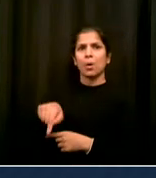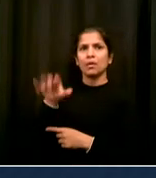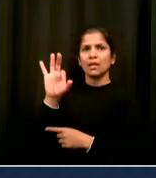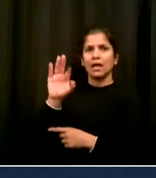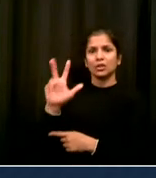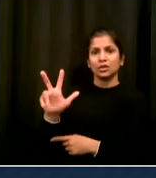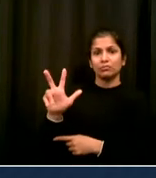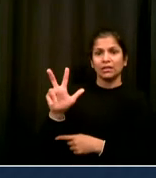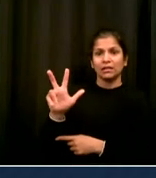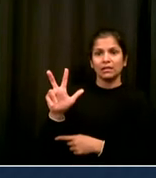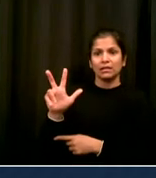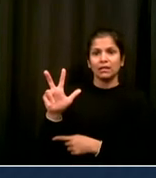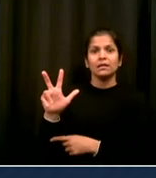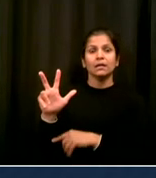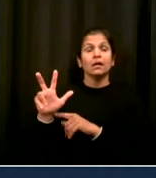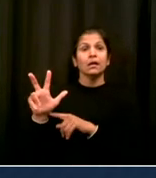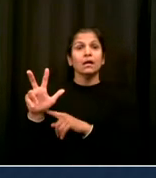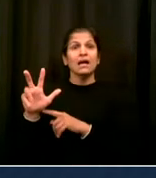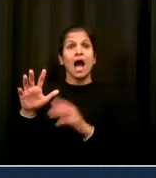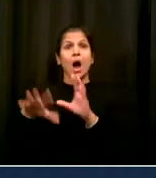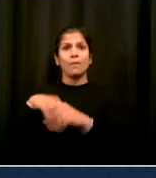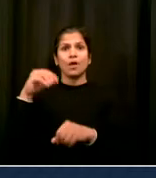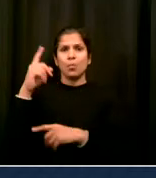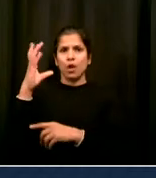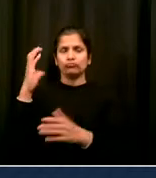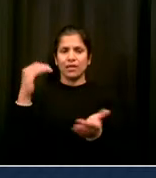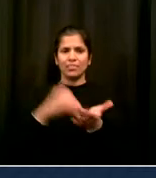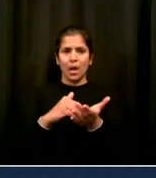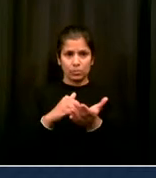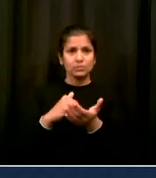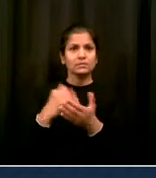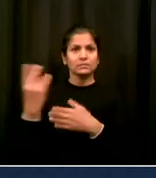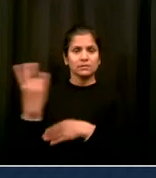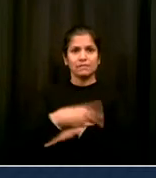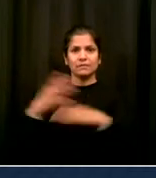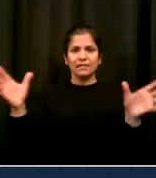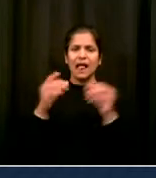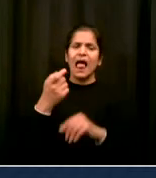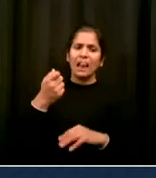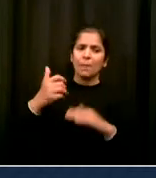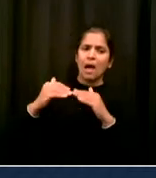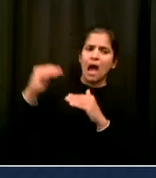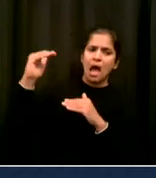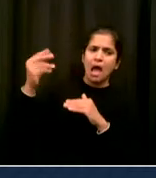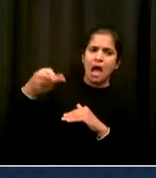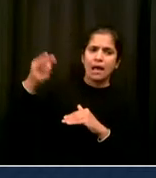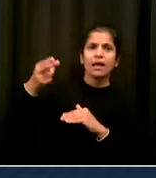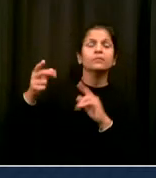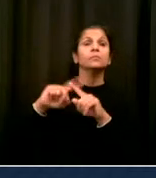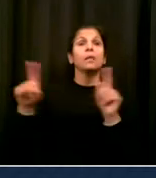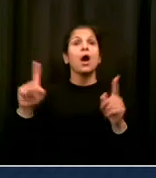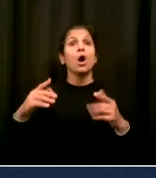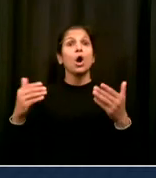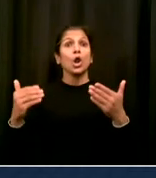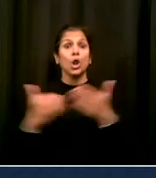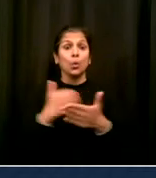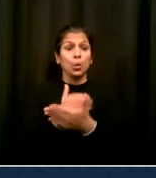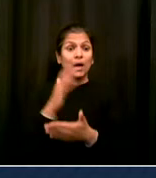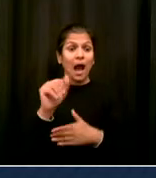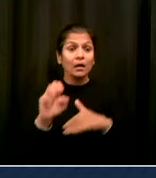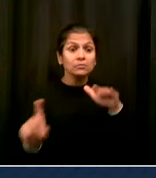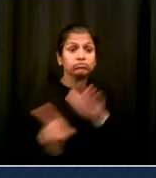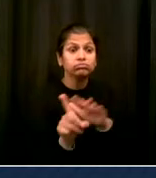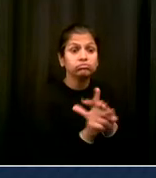of new cases for COVID-19, 7-day average. Today's number, 3,259, way too high against the goal of 550.